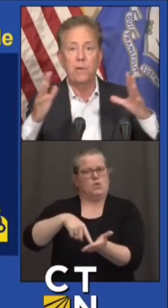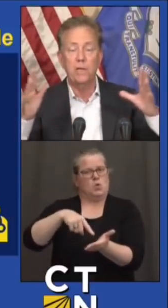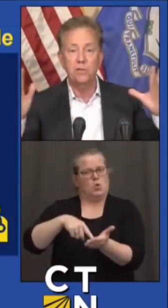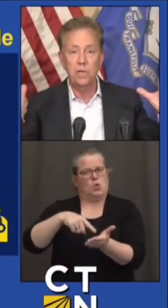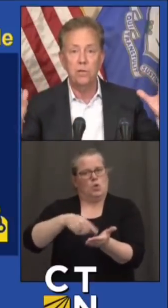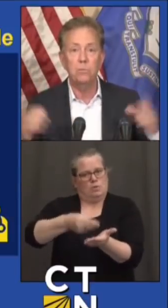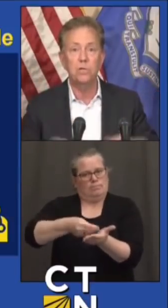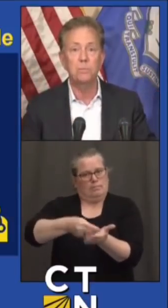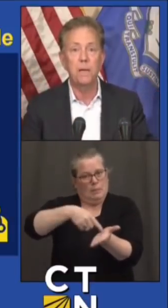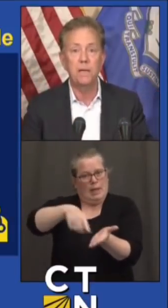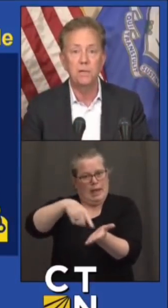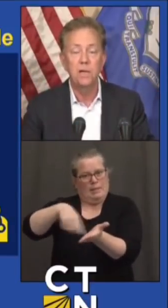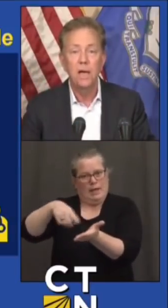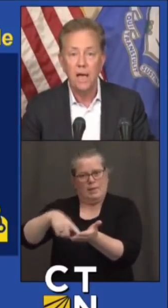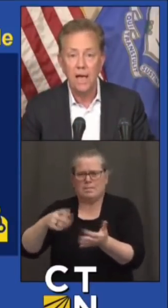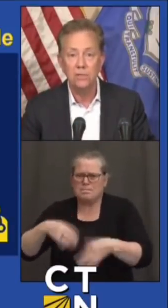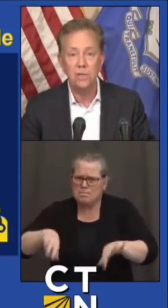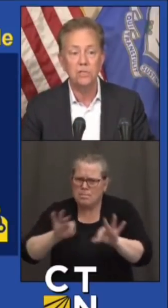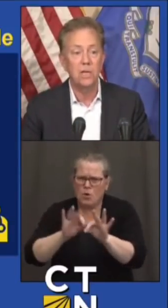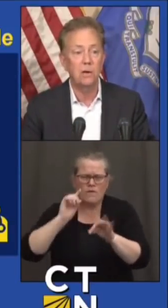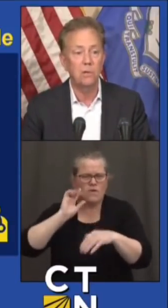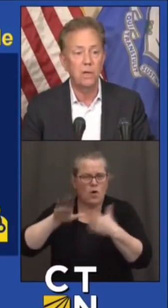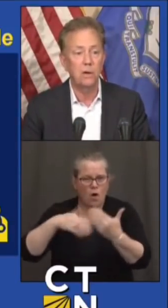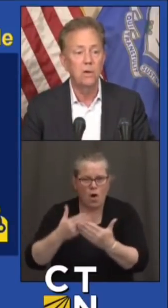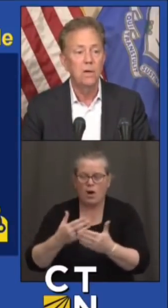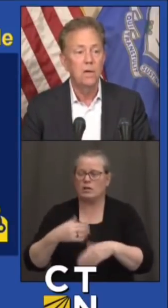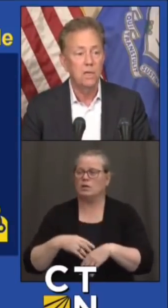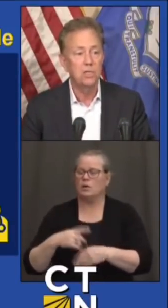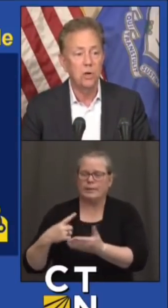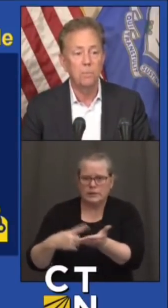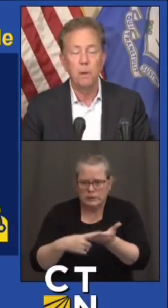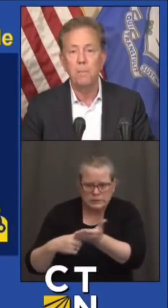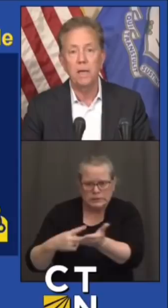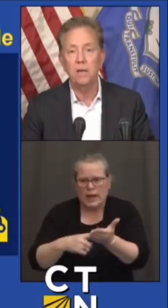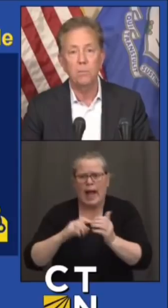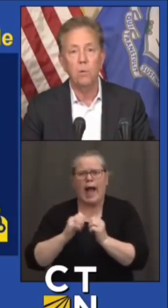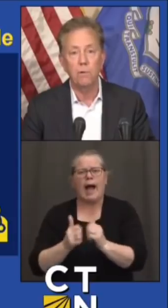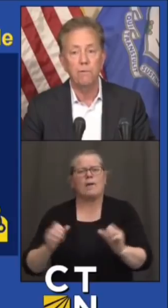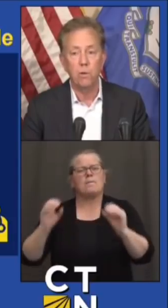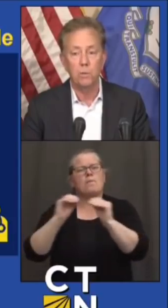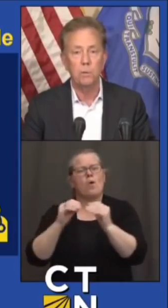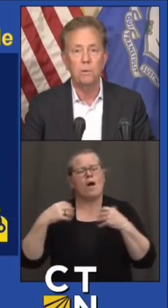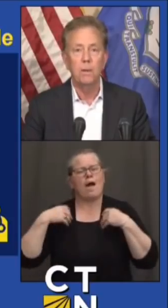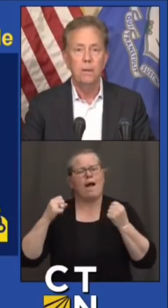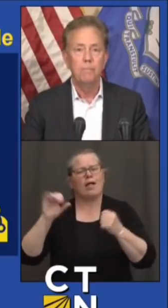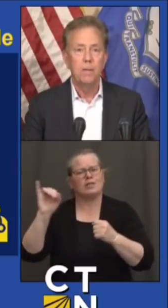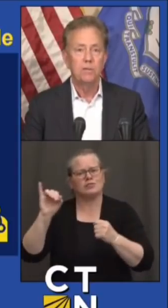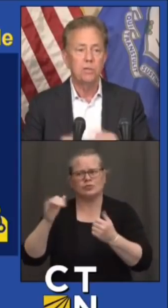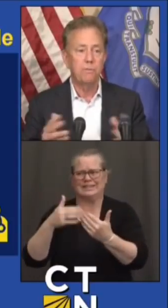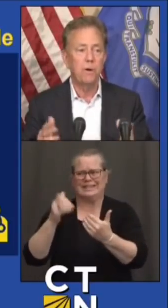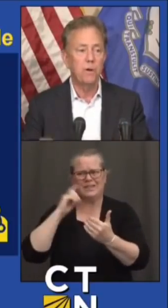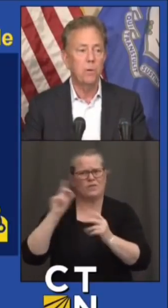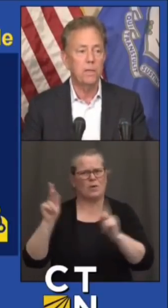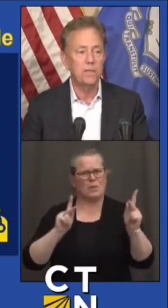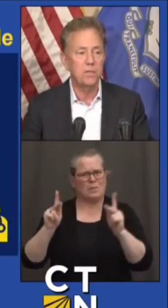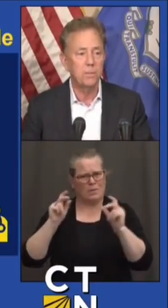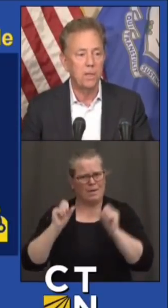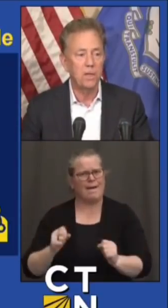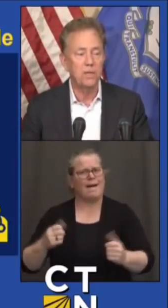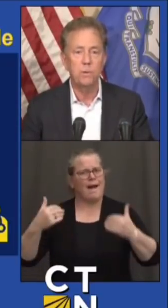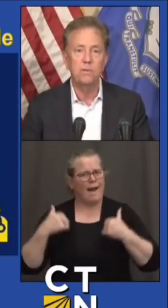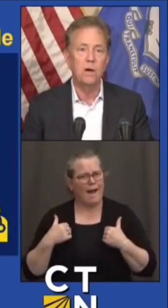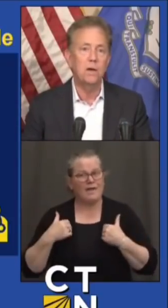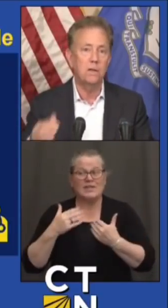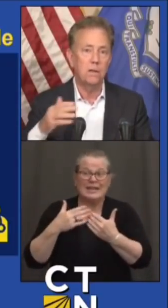about how we continue to expand access to healthcare and start by making it more affordable. Just very quickly, some